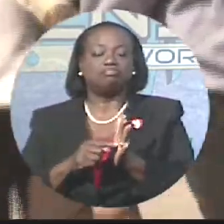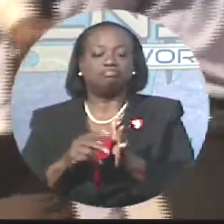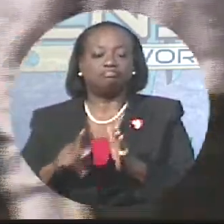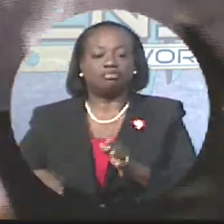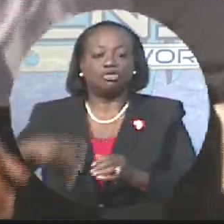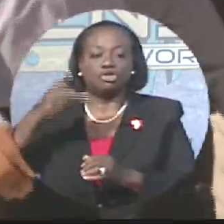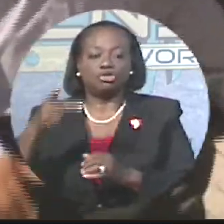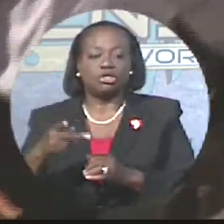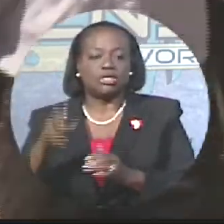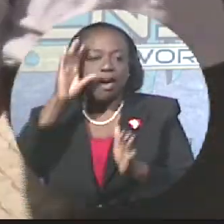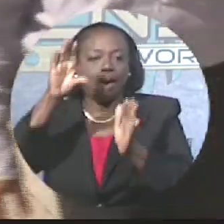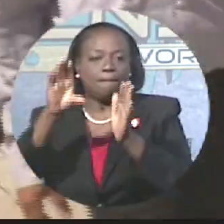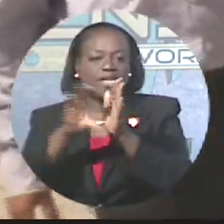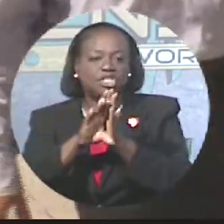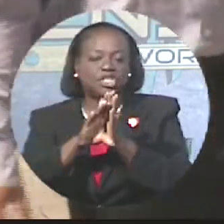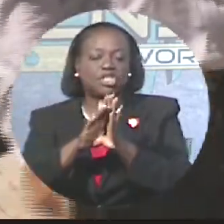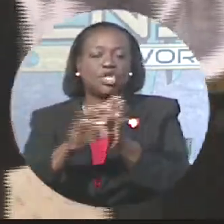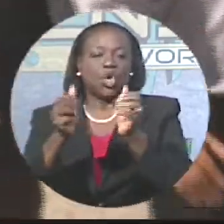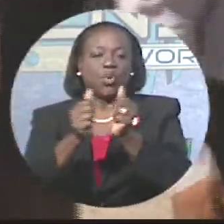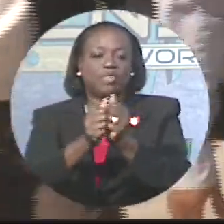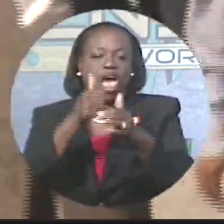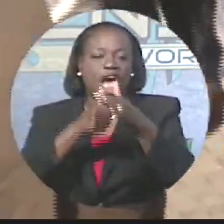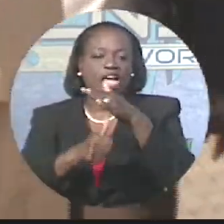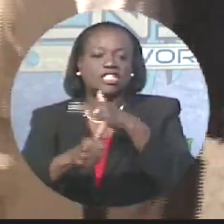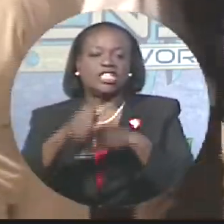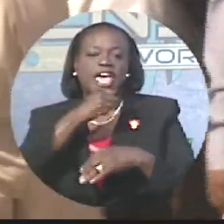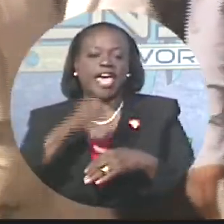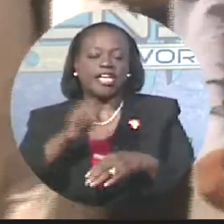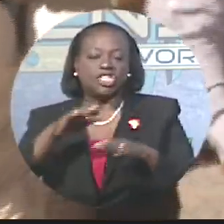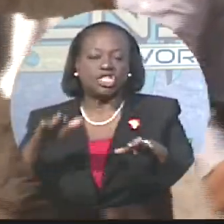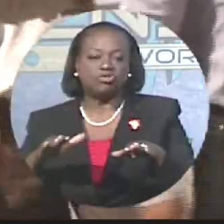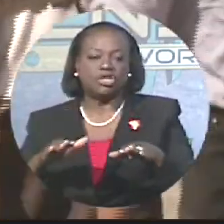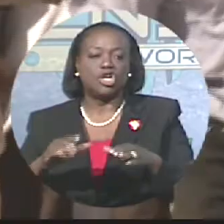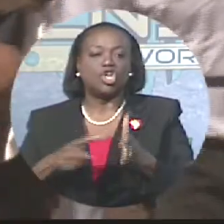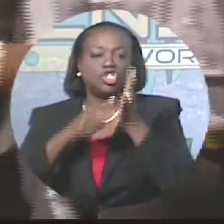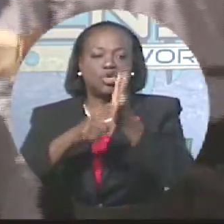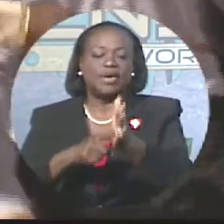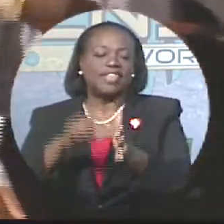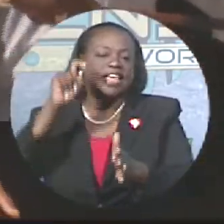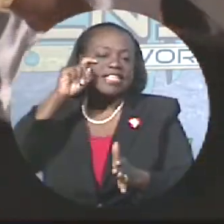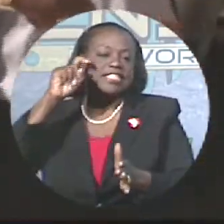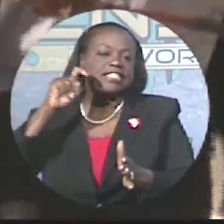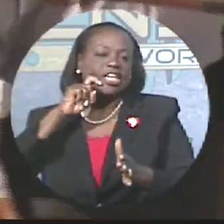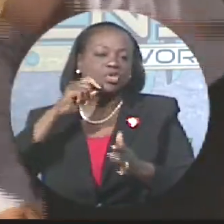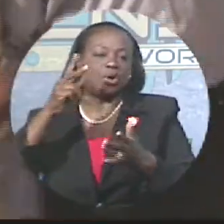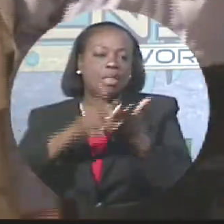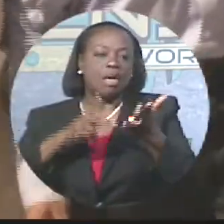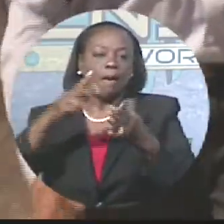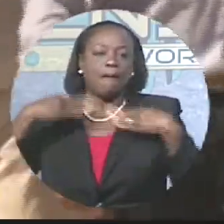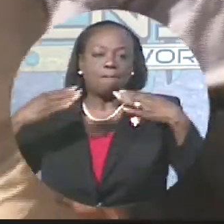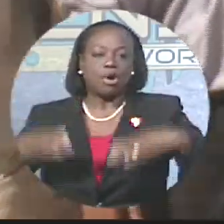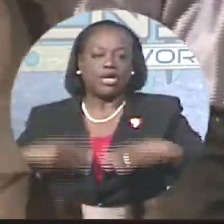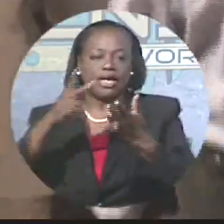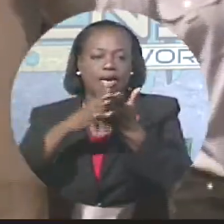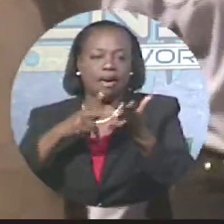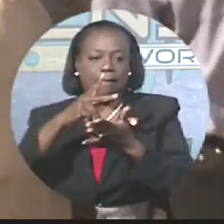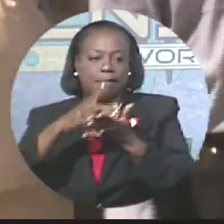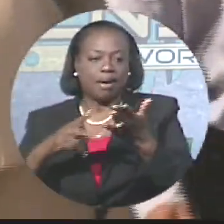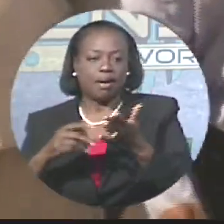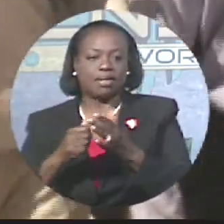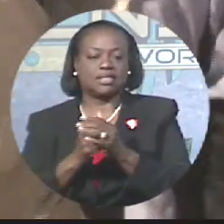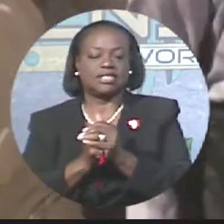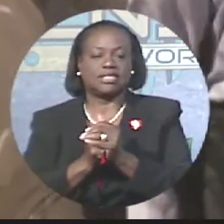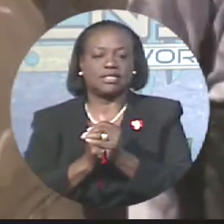underaged person which showed their sexual organs. It is also alleged that they were both caught with pornographic photos of the underaged